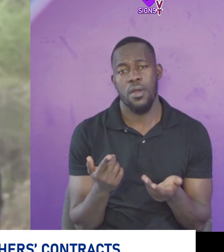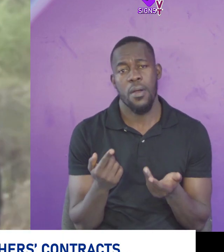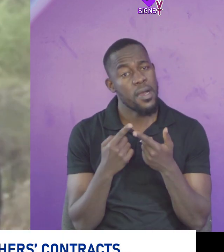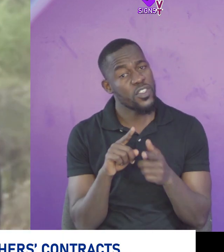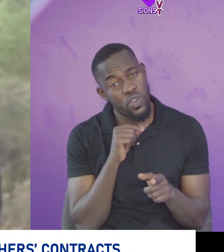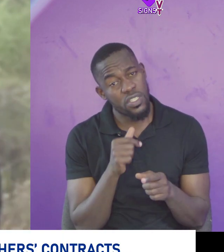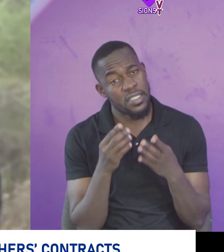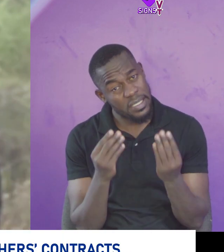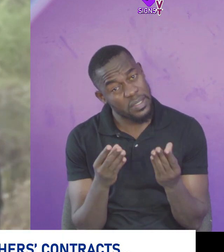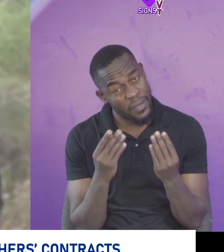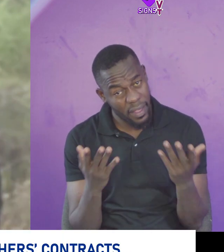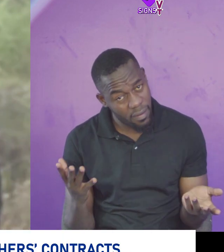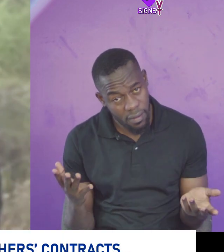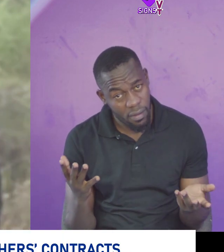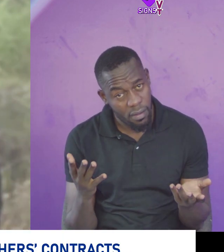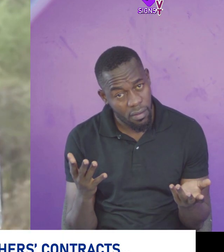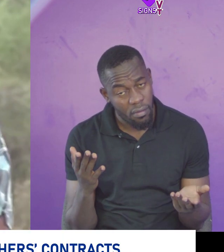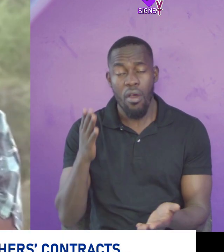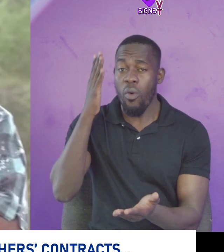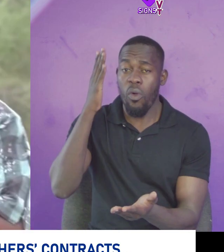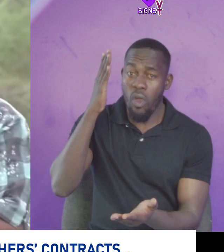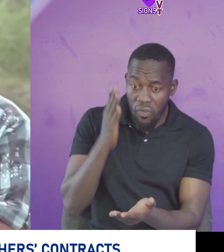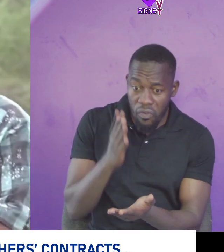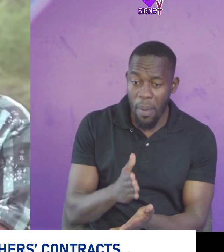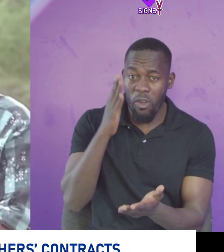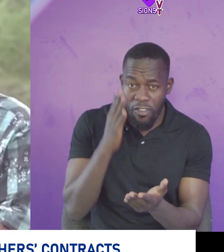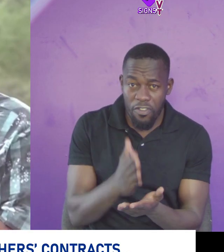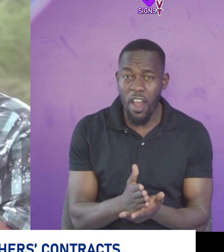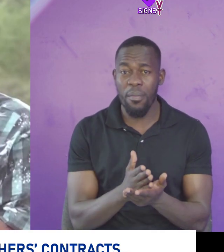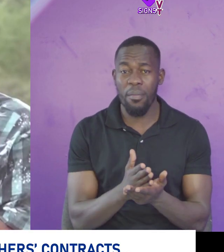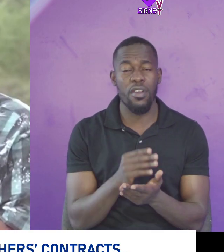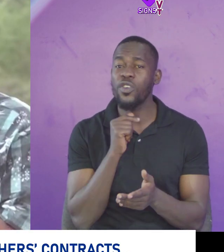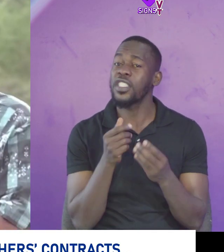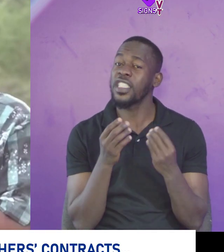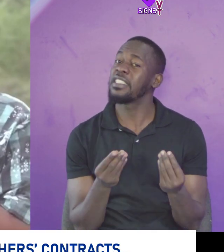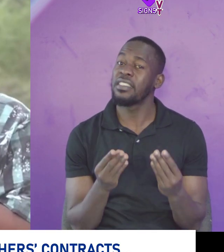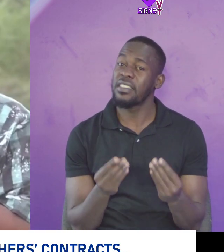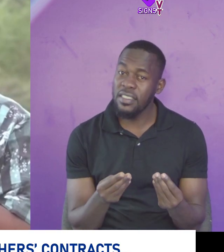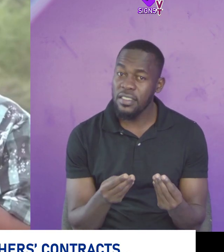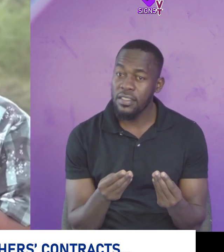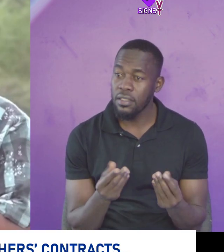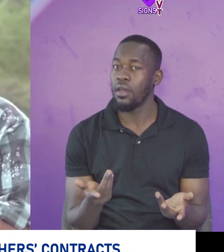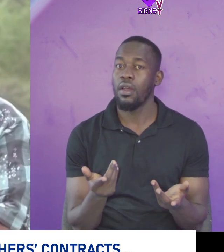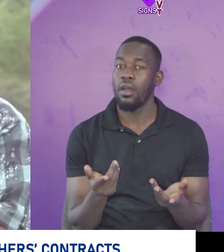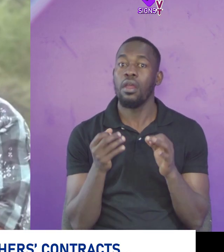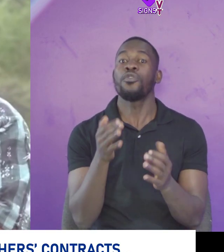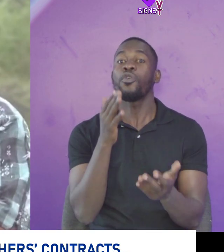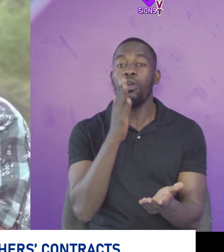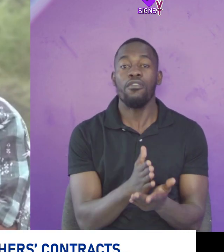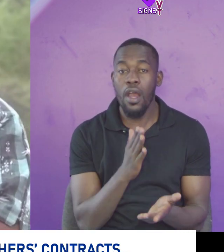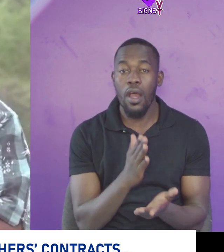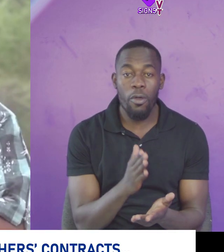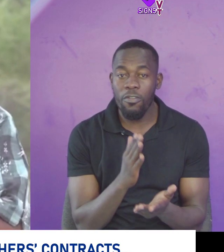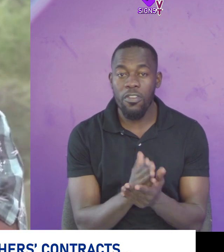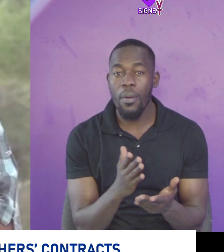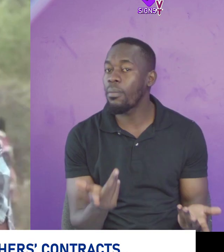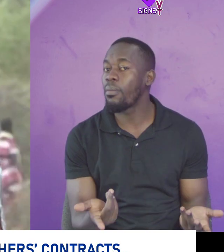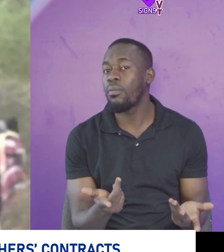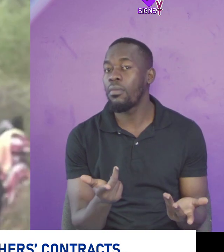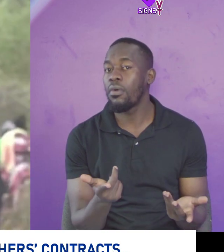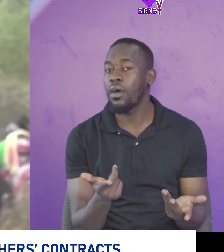hapa confirm. When you confirm and there is notice, what do? Watu watakula nini bila hii? So what we are